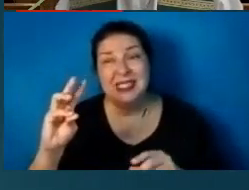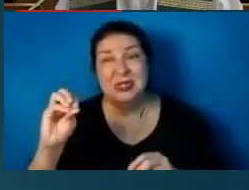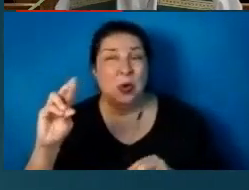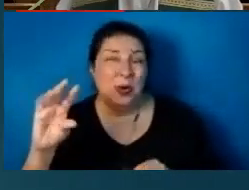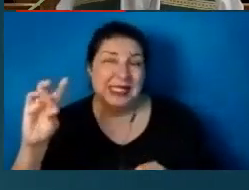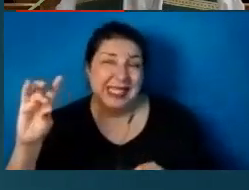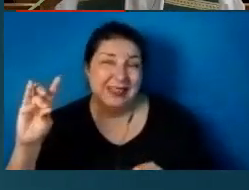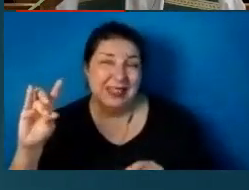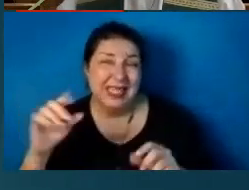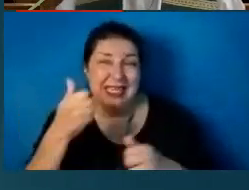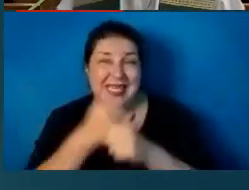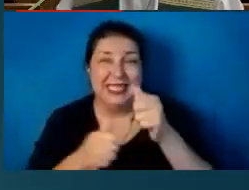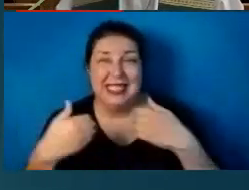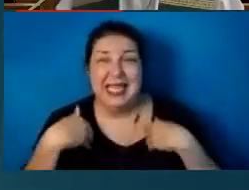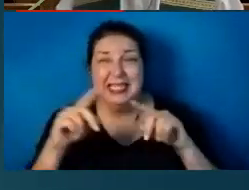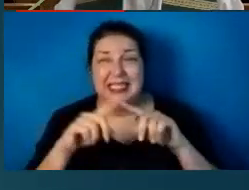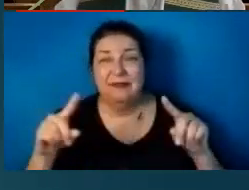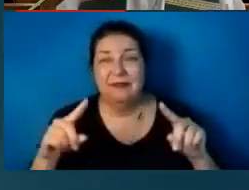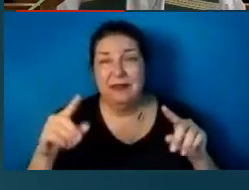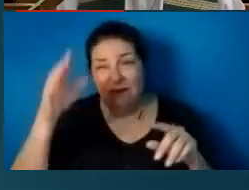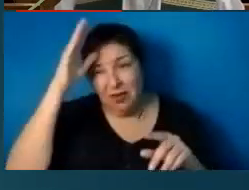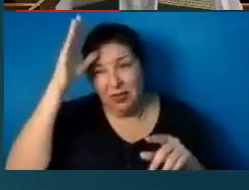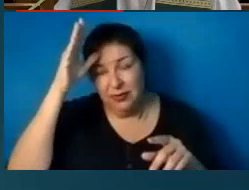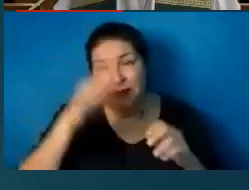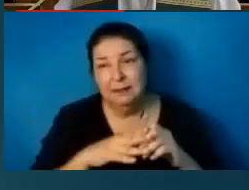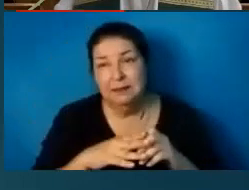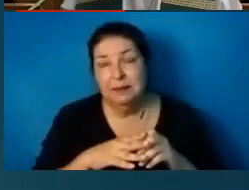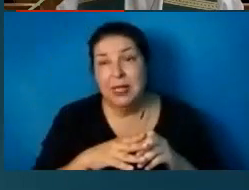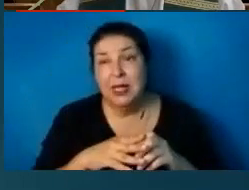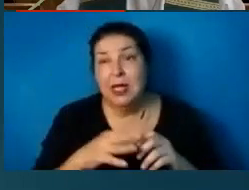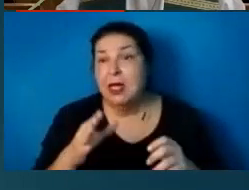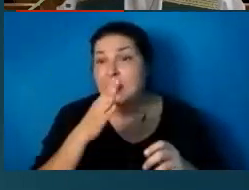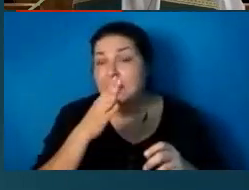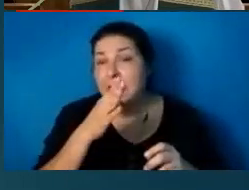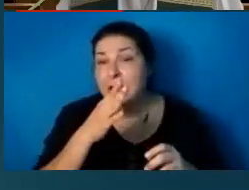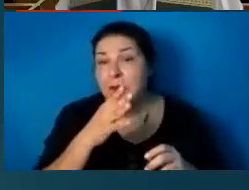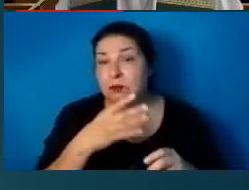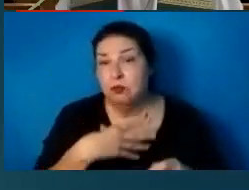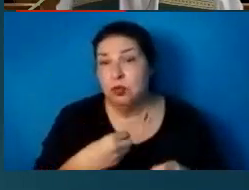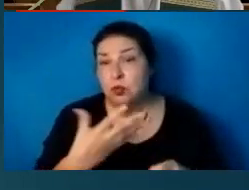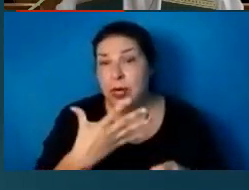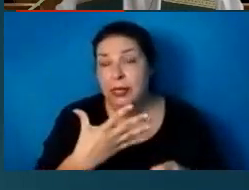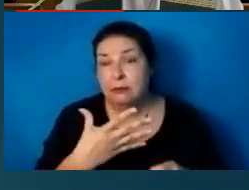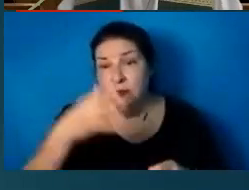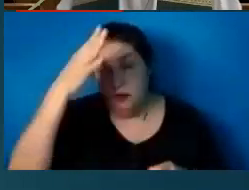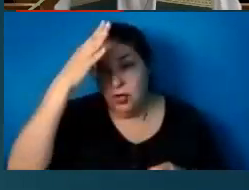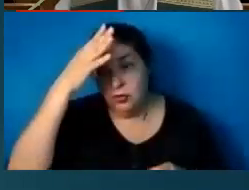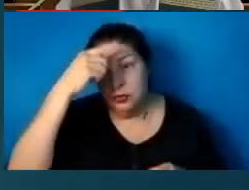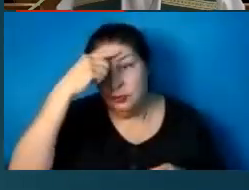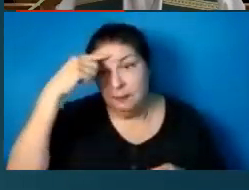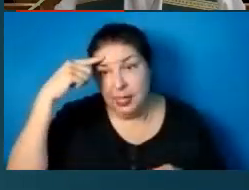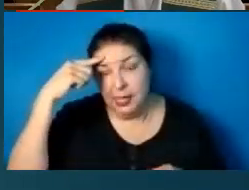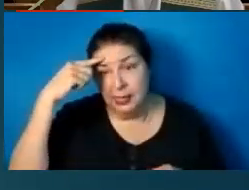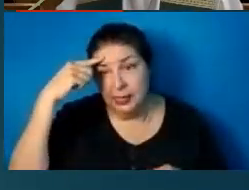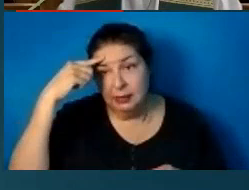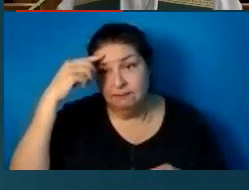father. Mom was white, and the fathers were white and black and Asian. So each of the